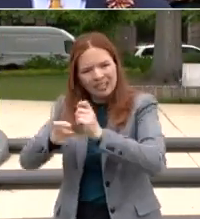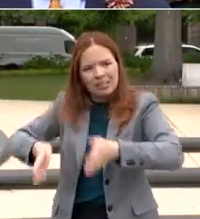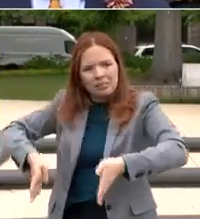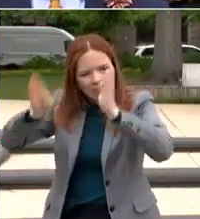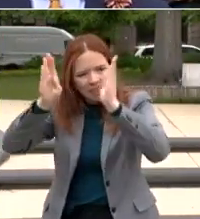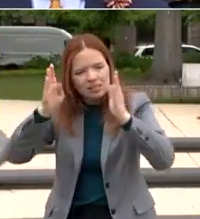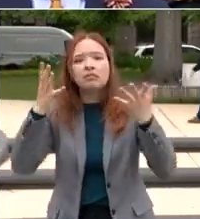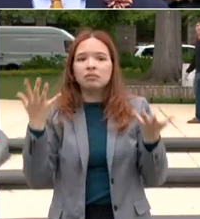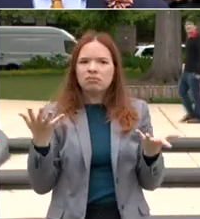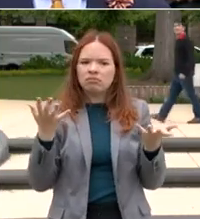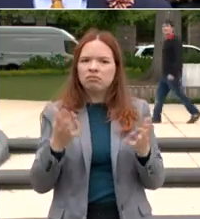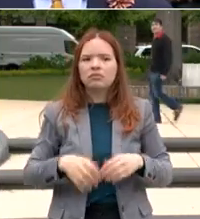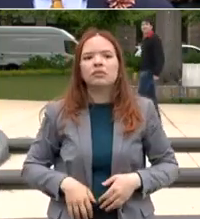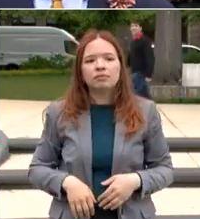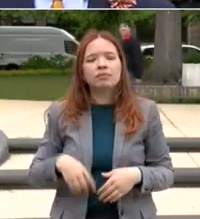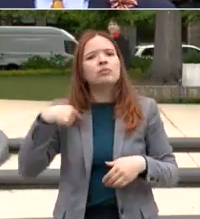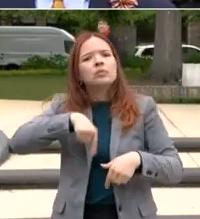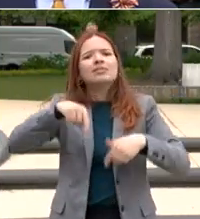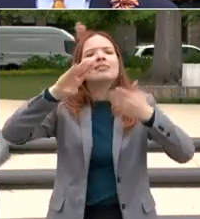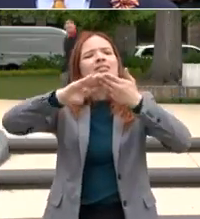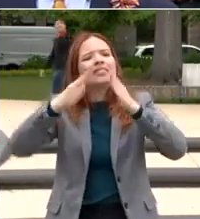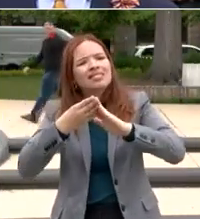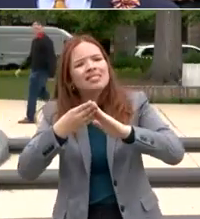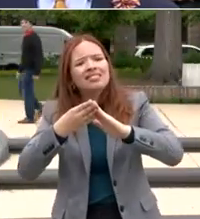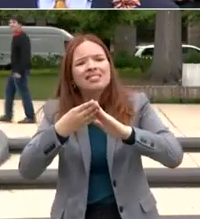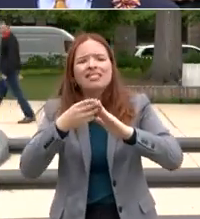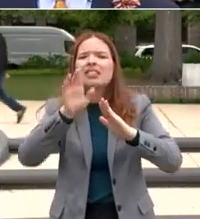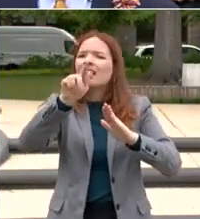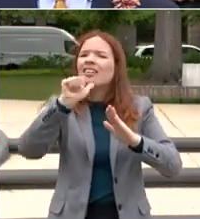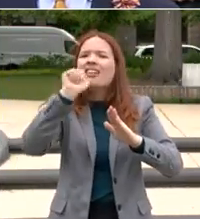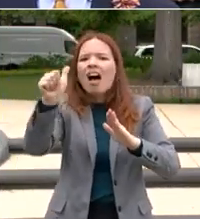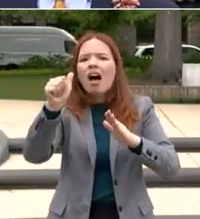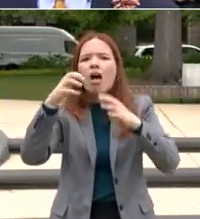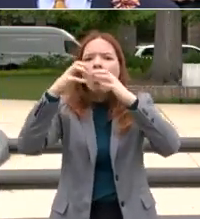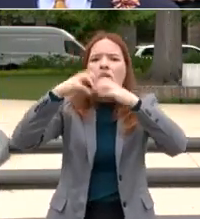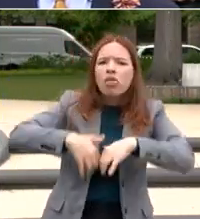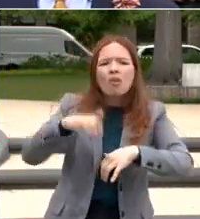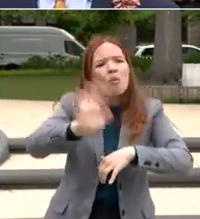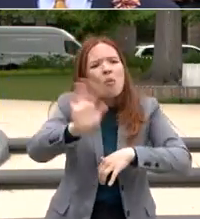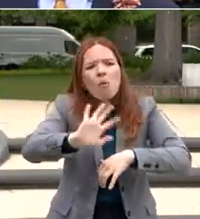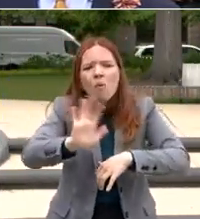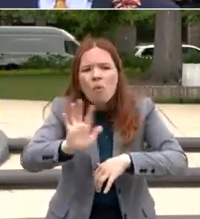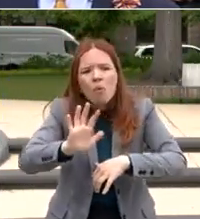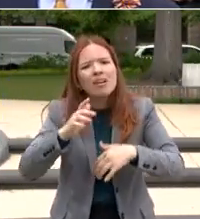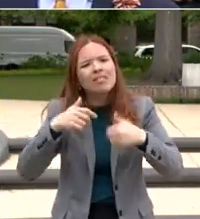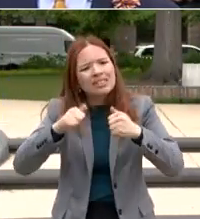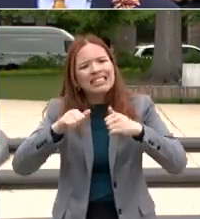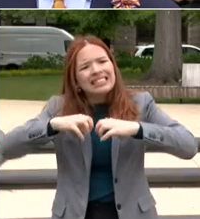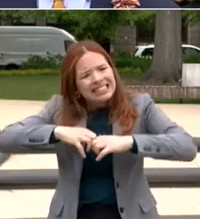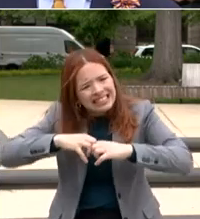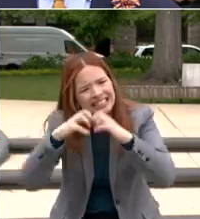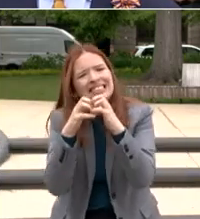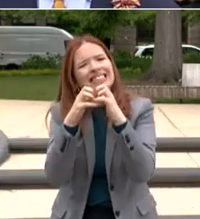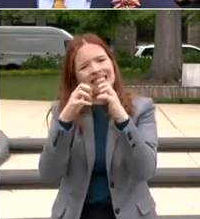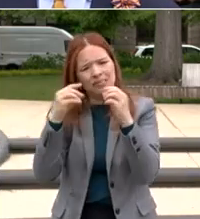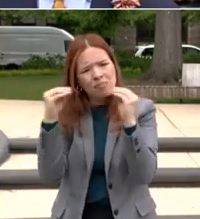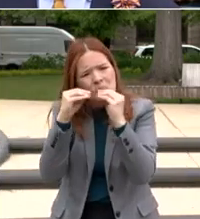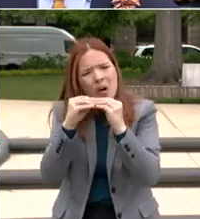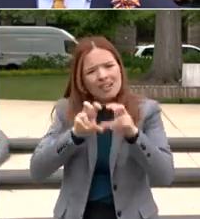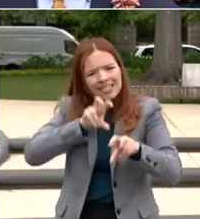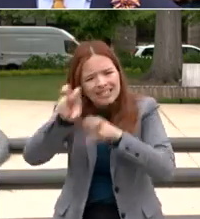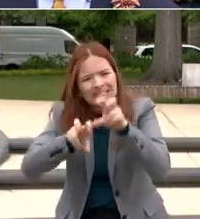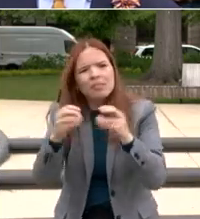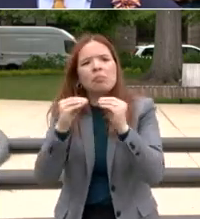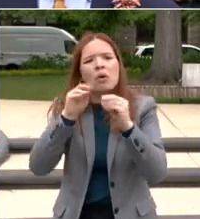what shouldn't get lost is what we're talking about is our ability to invest in people and